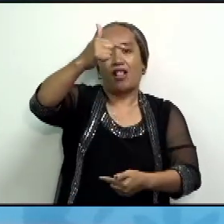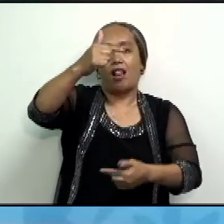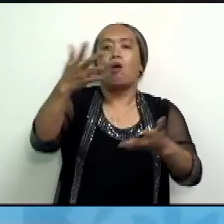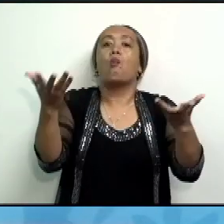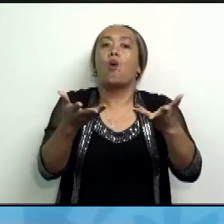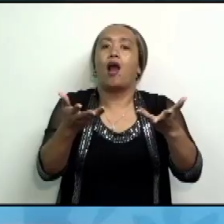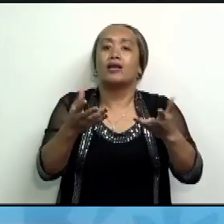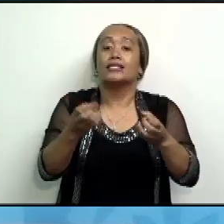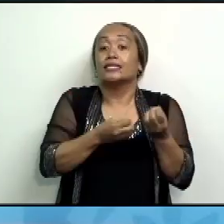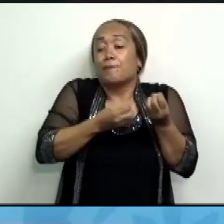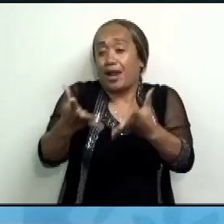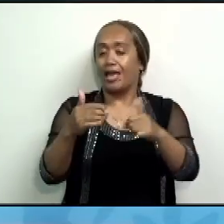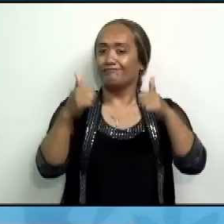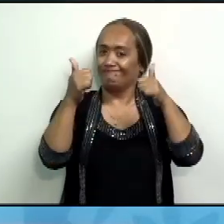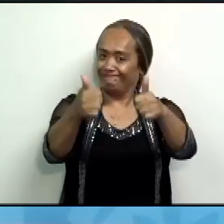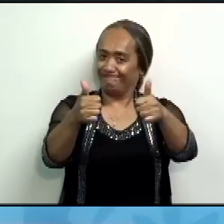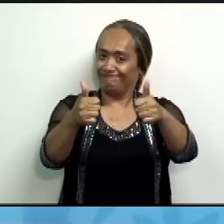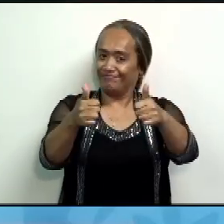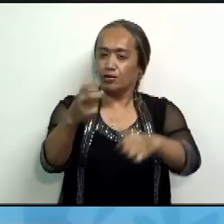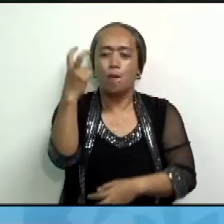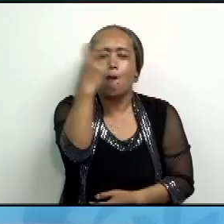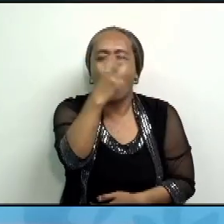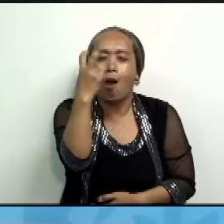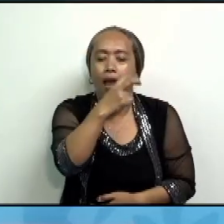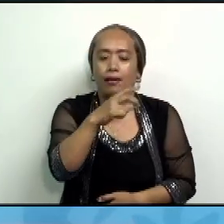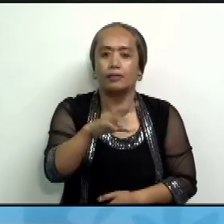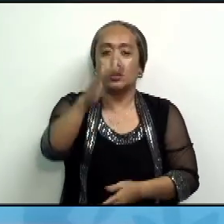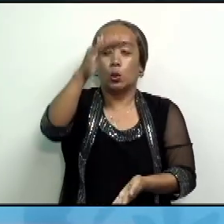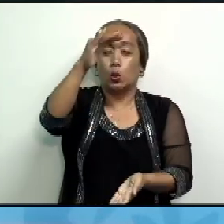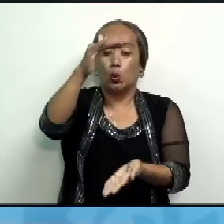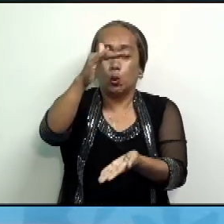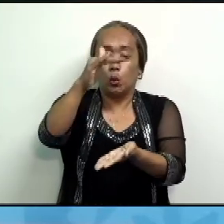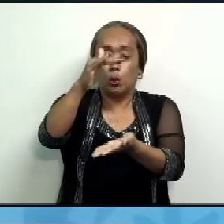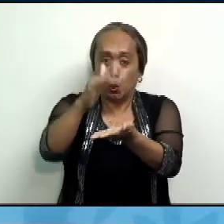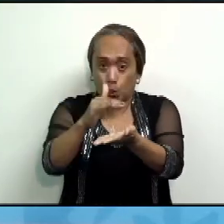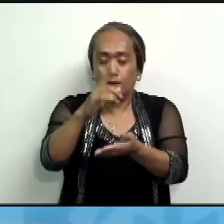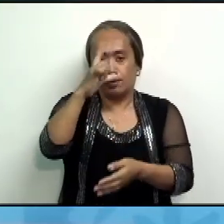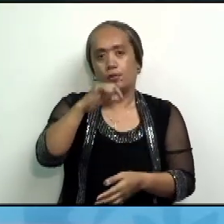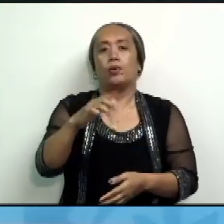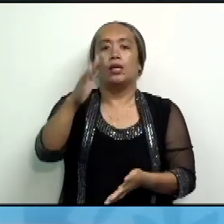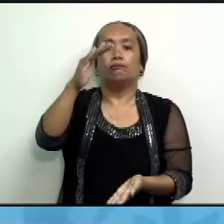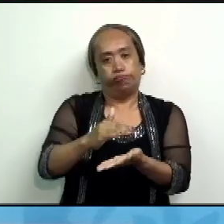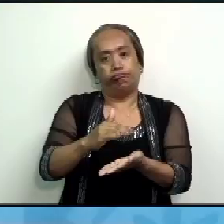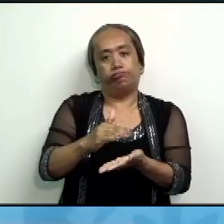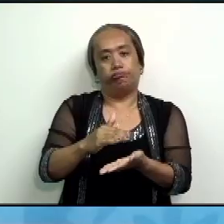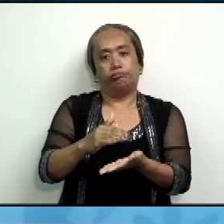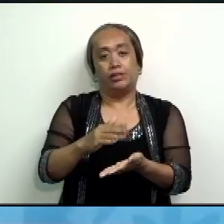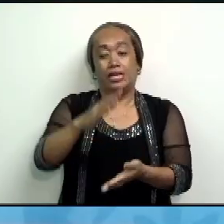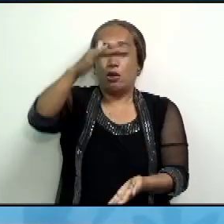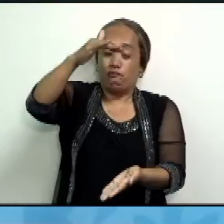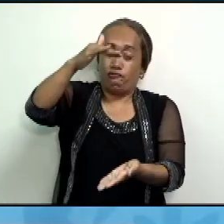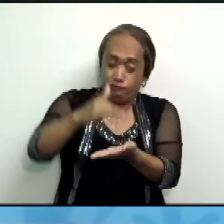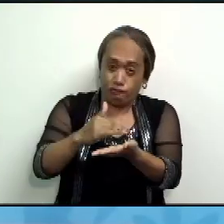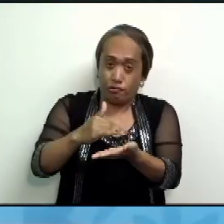strong, we monitor. As it drops, we reduce use. If it drops